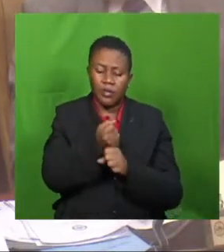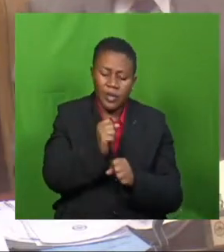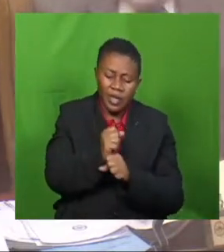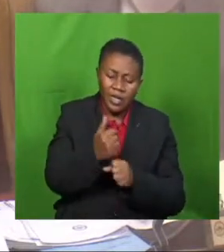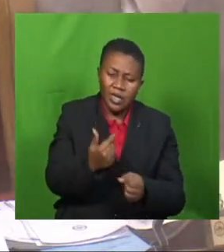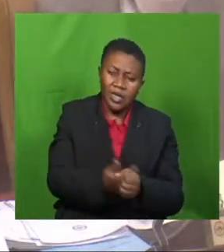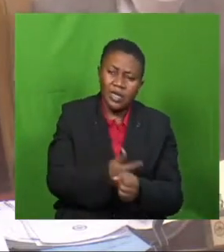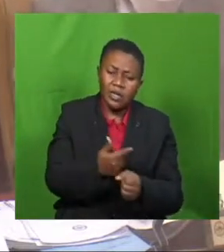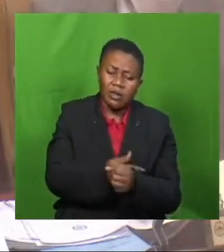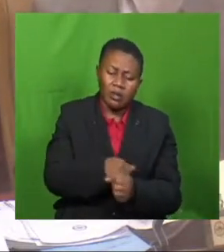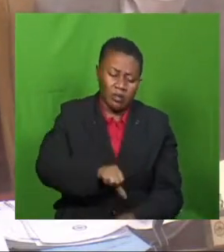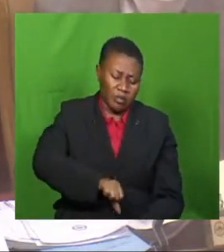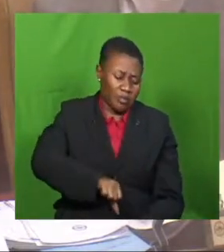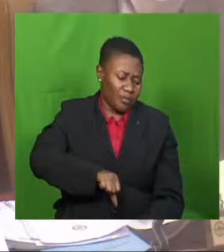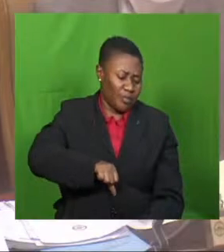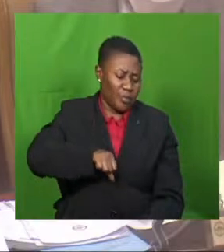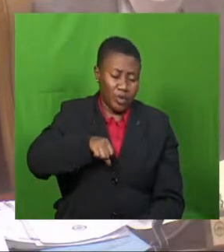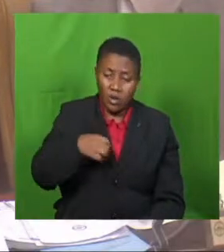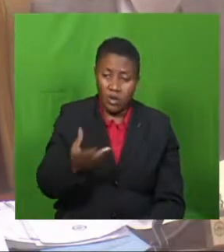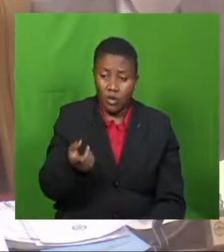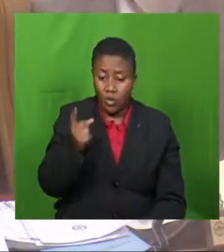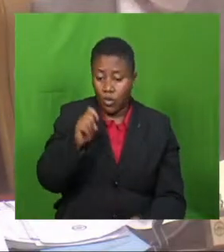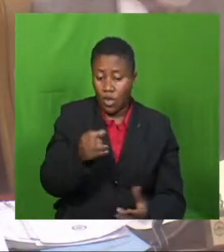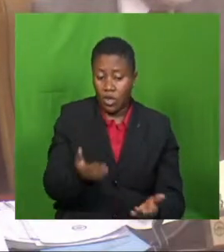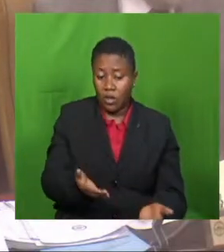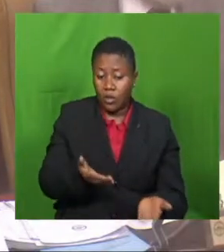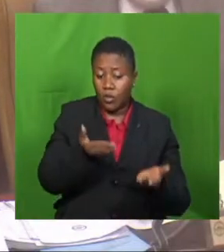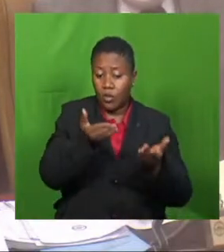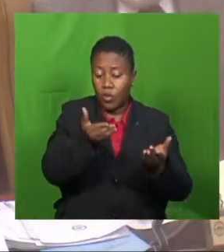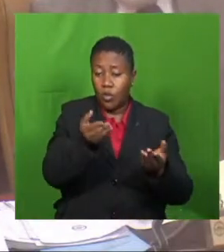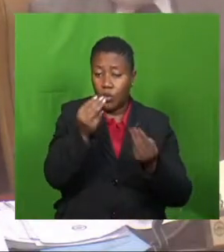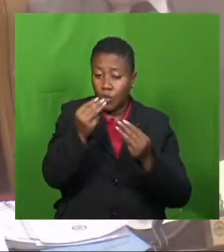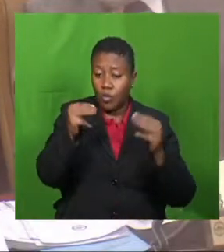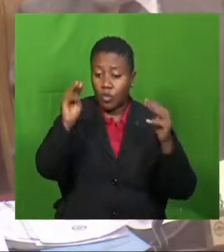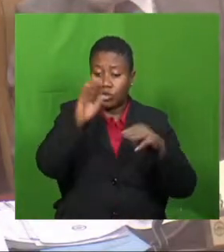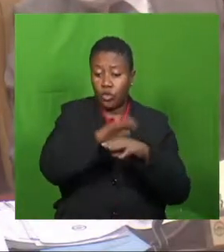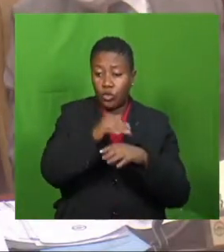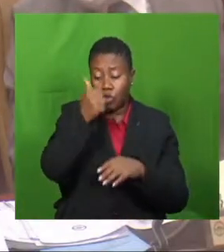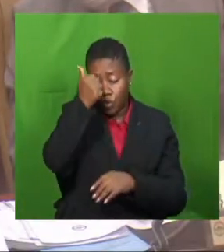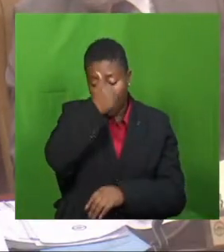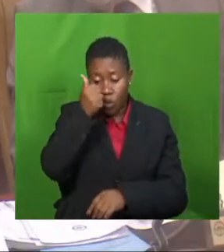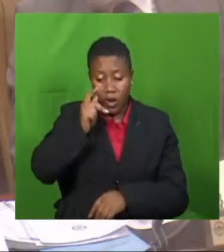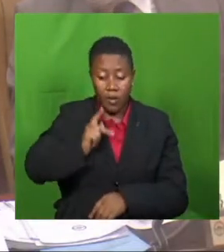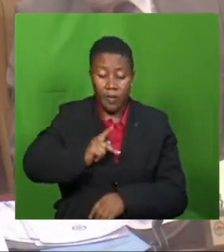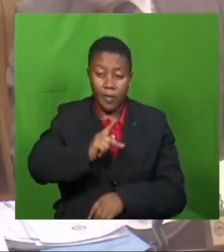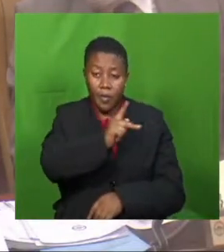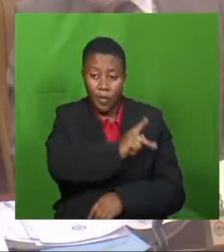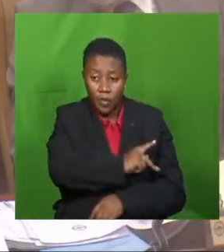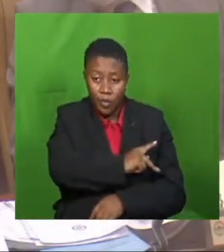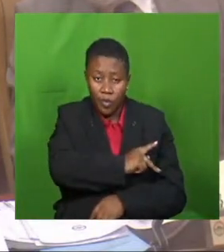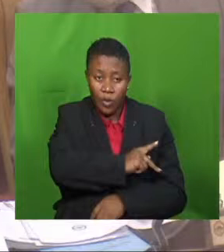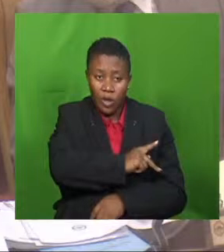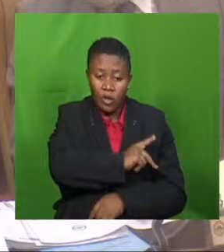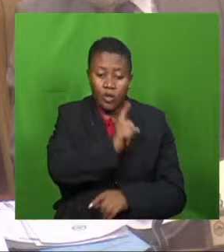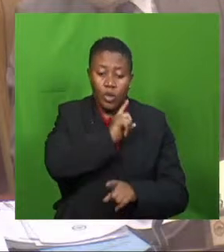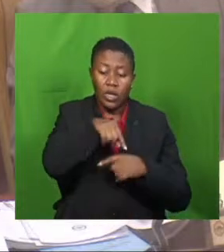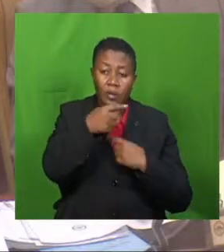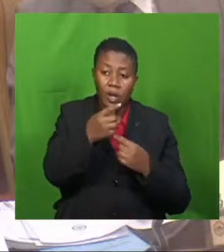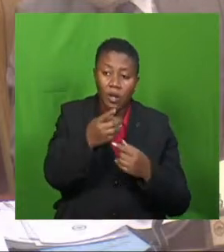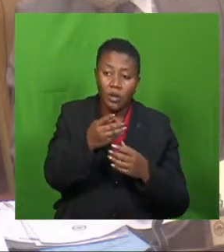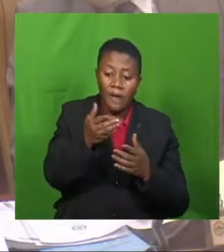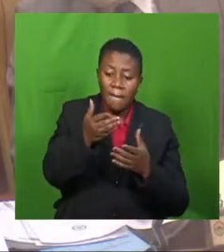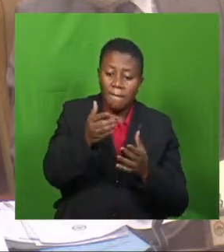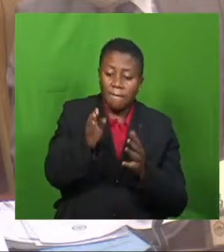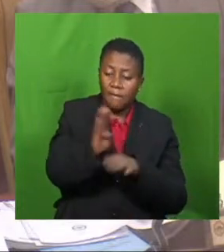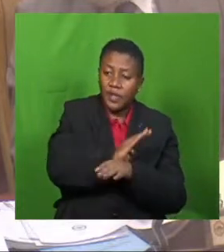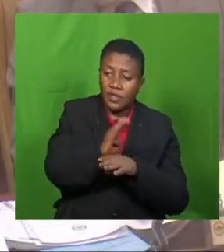he moved the motion on the role of African parliaments in accelerating intra-African trade,